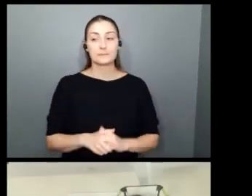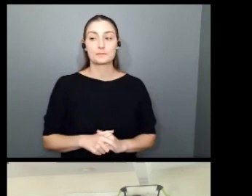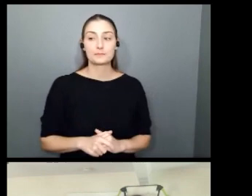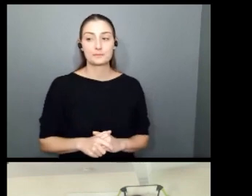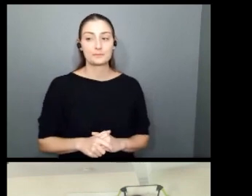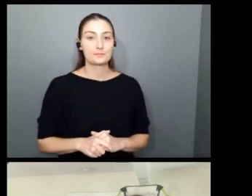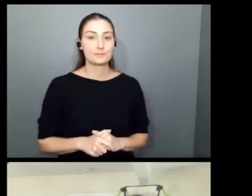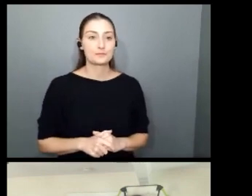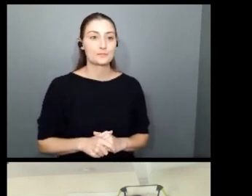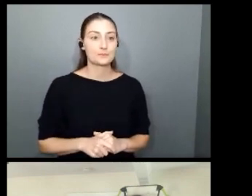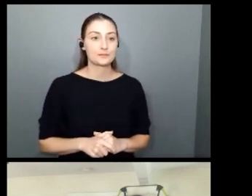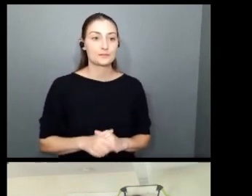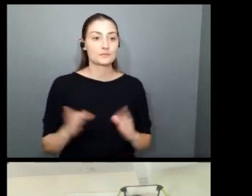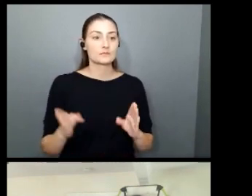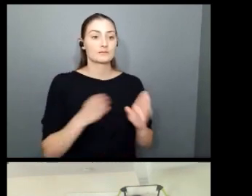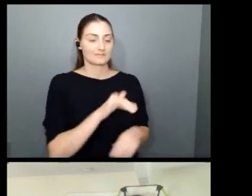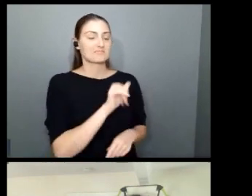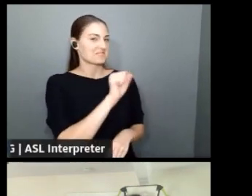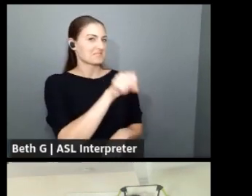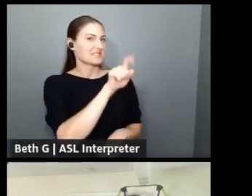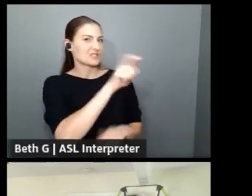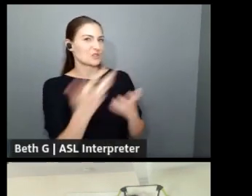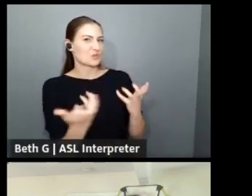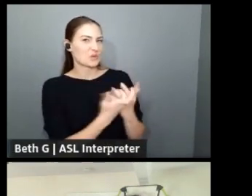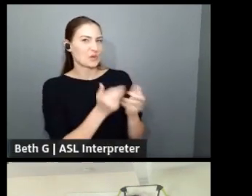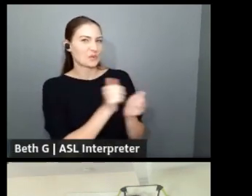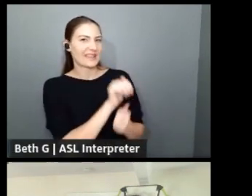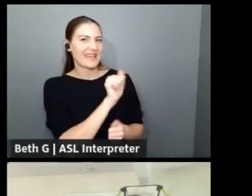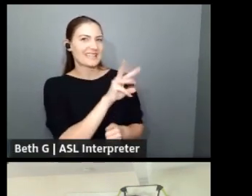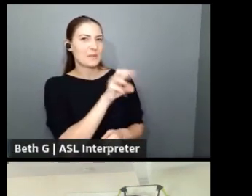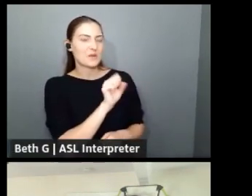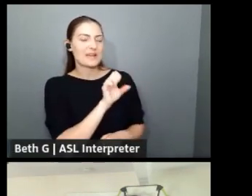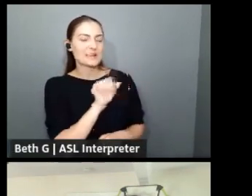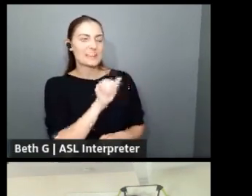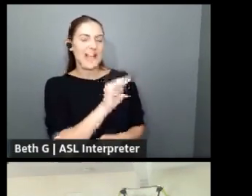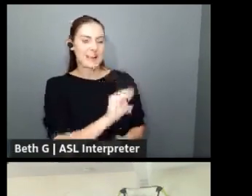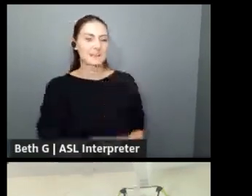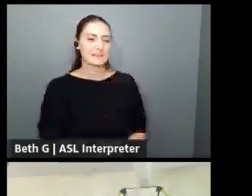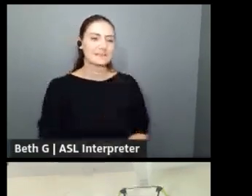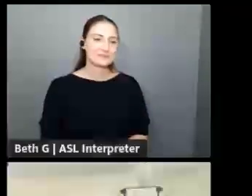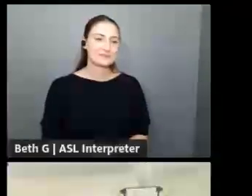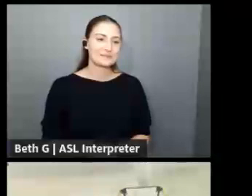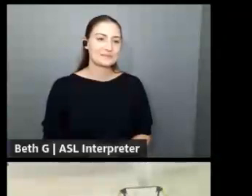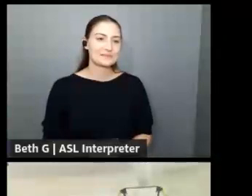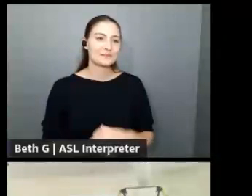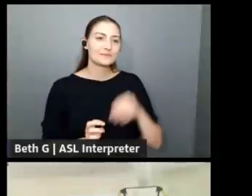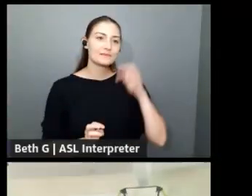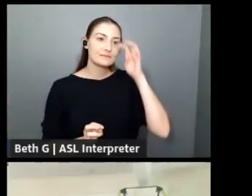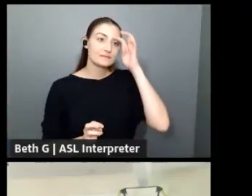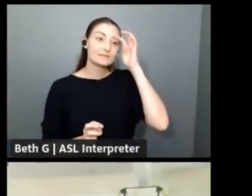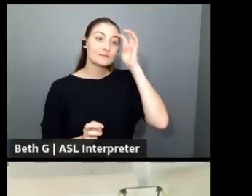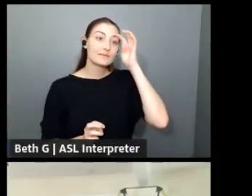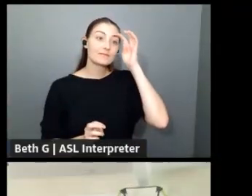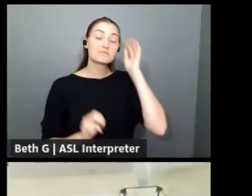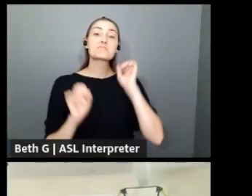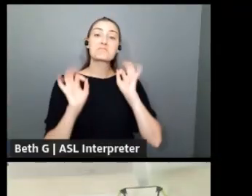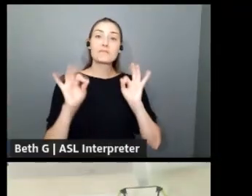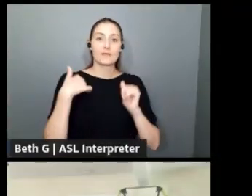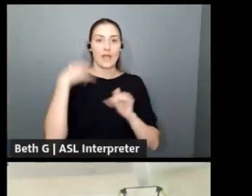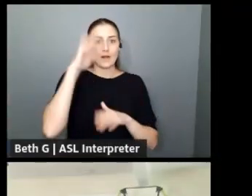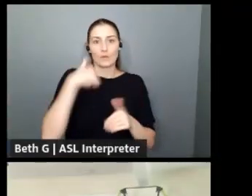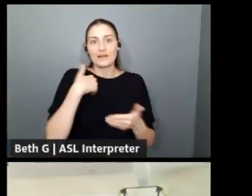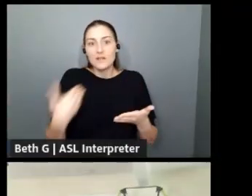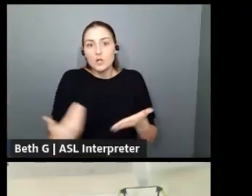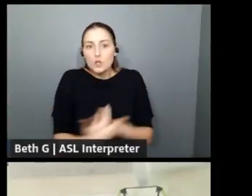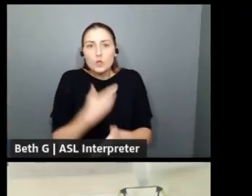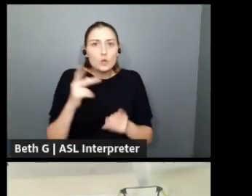Yeah, it should work with AWS SAM. All right, cool. I know we've got a lot of people, we've got new people to AWS, and